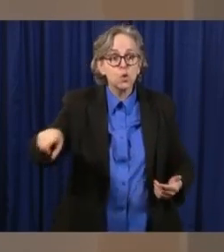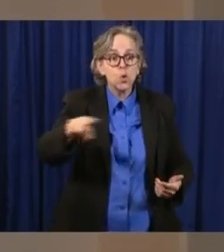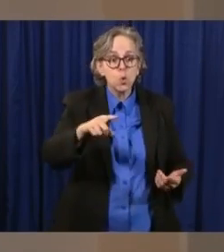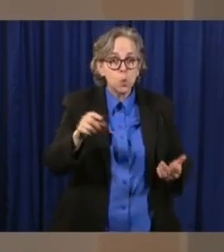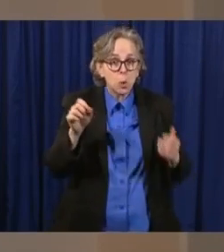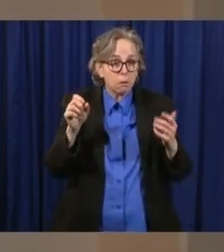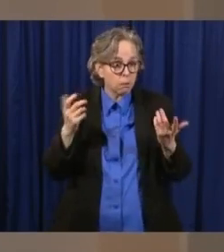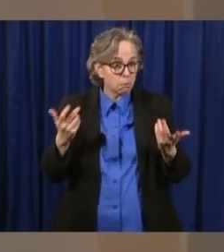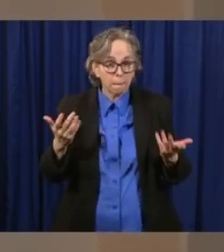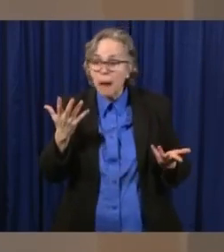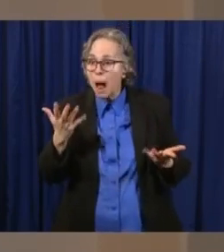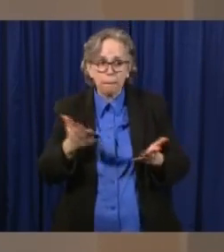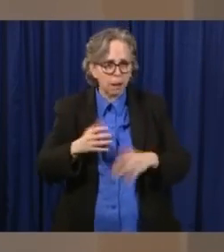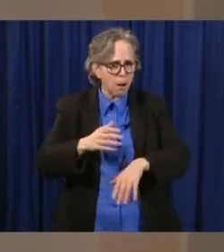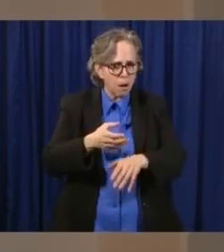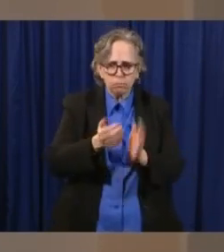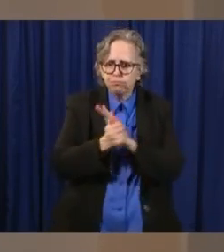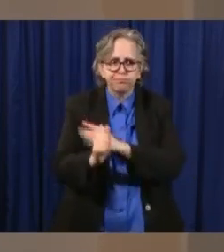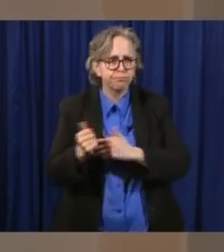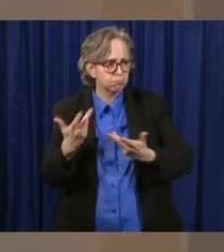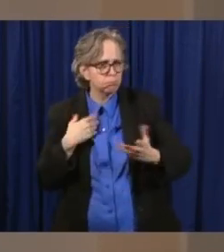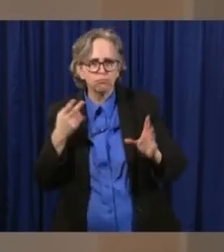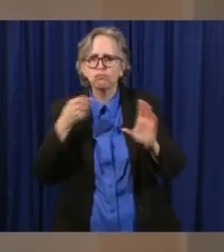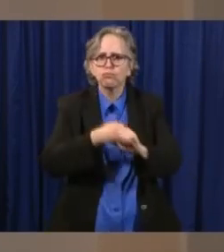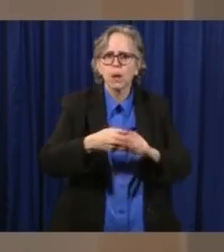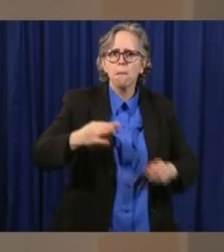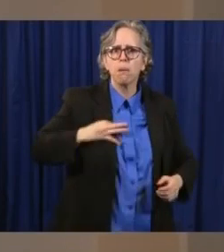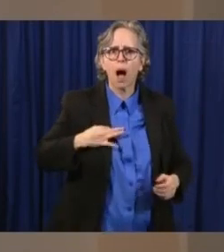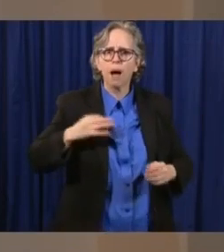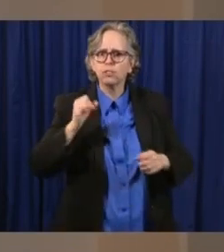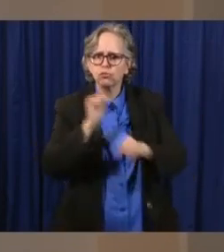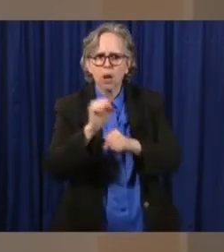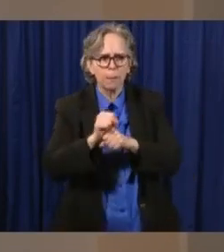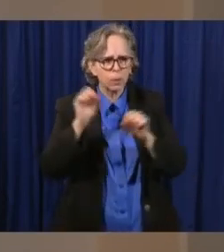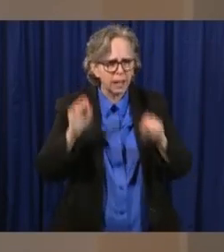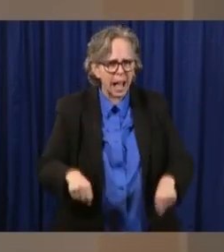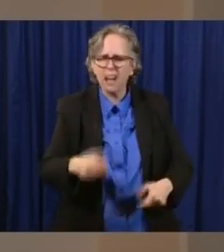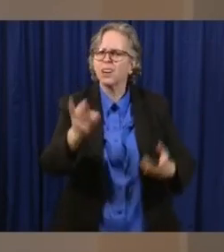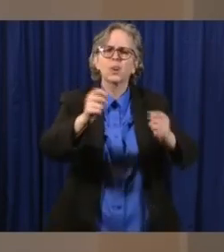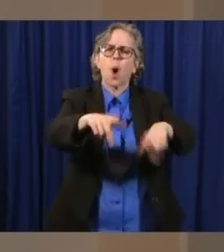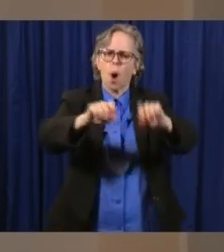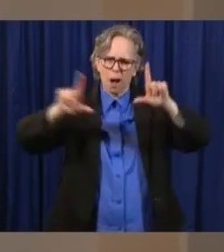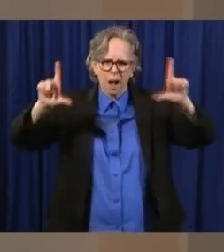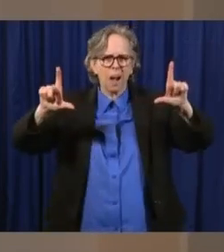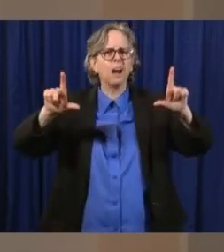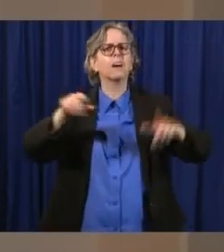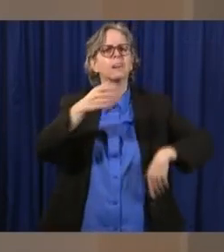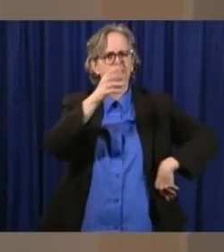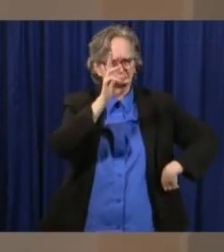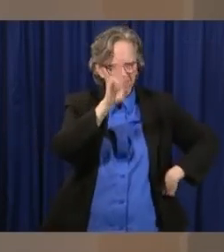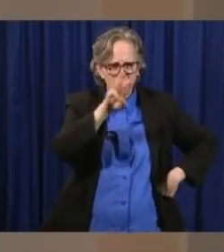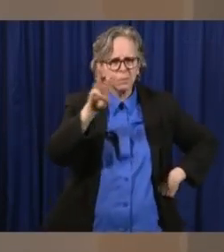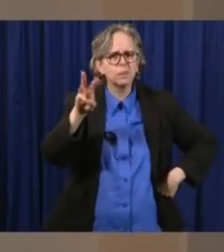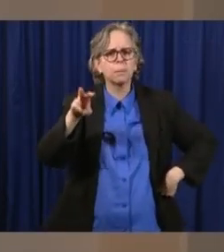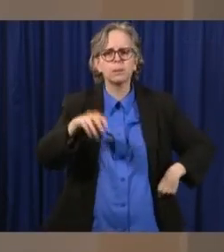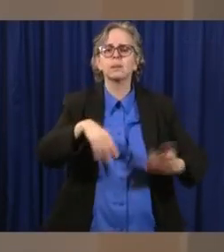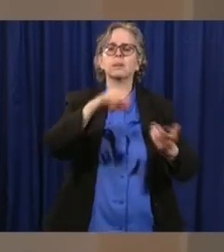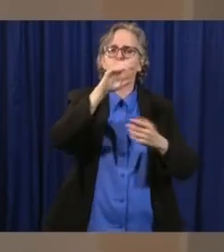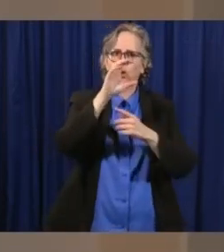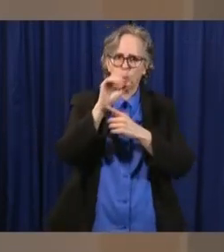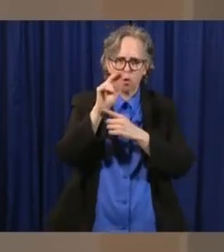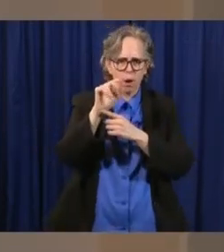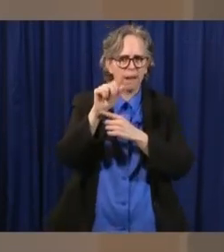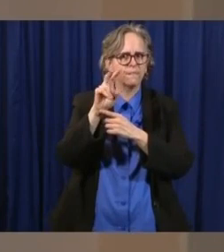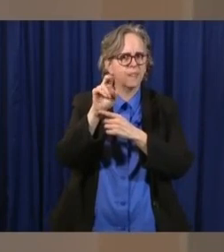those jobs, or you know somebody who can, please send them to the job search portion of the